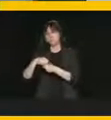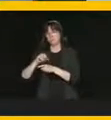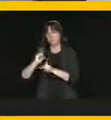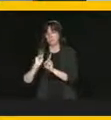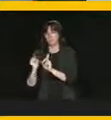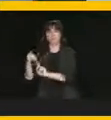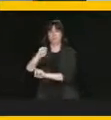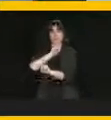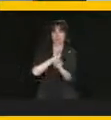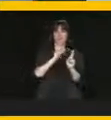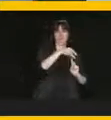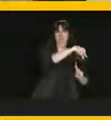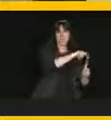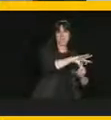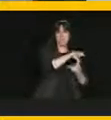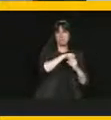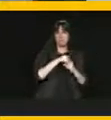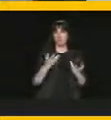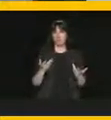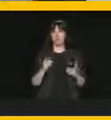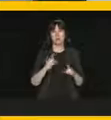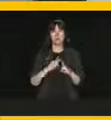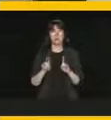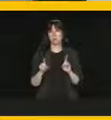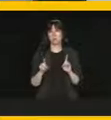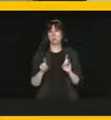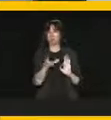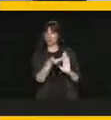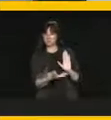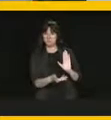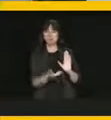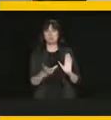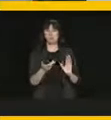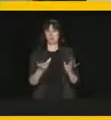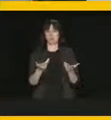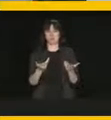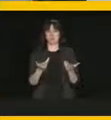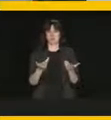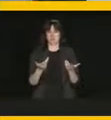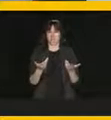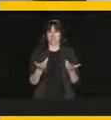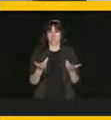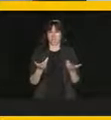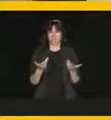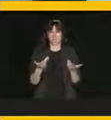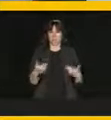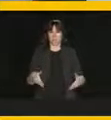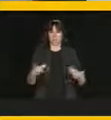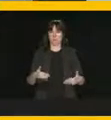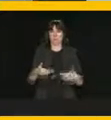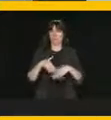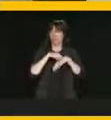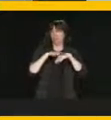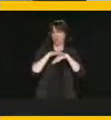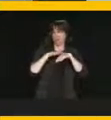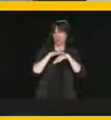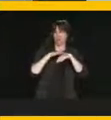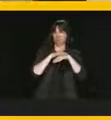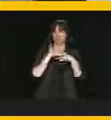But it is only an overview of the country. The fact is that there is a